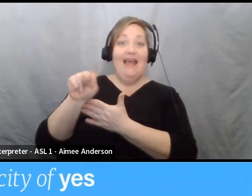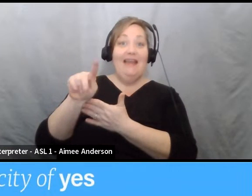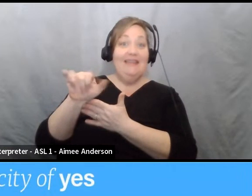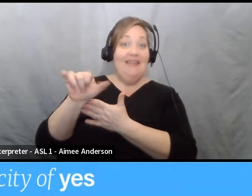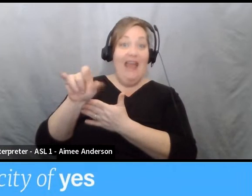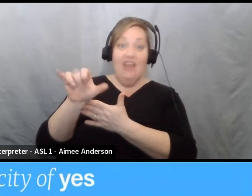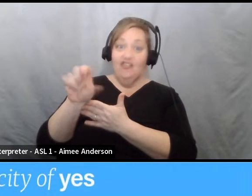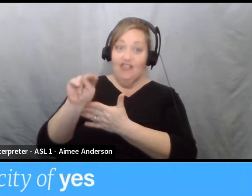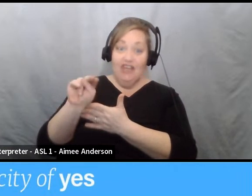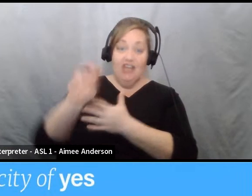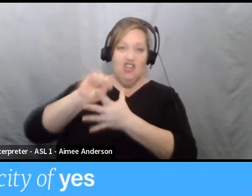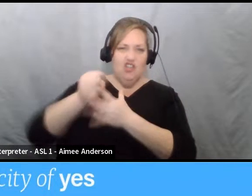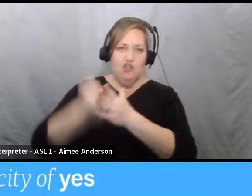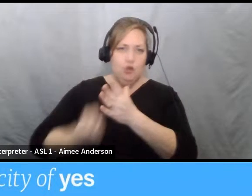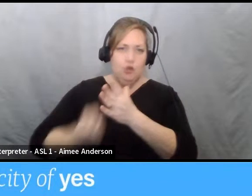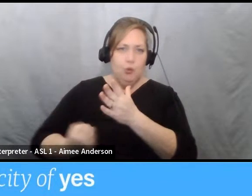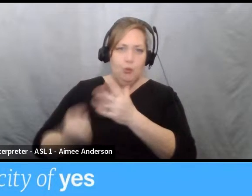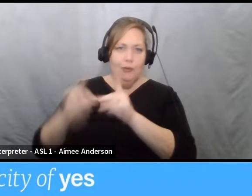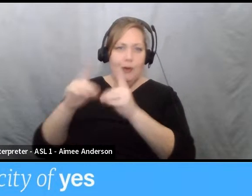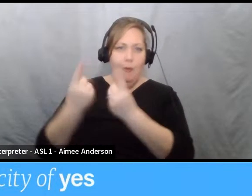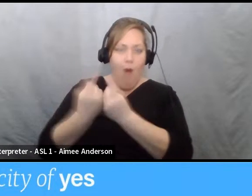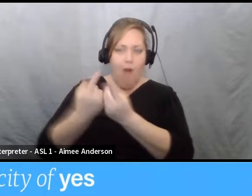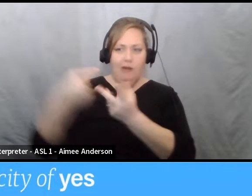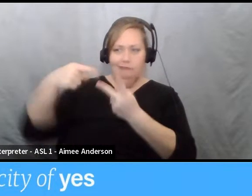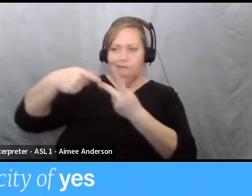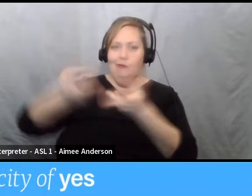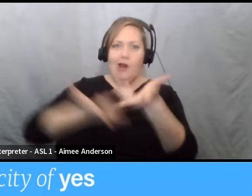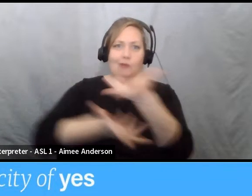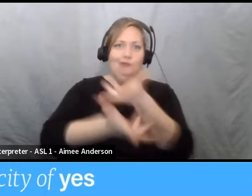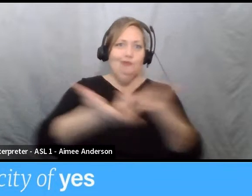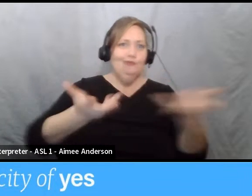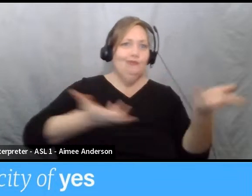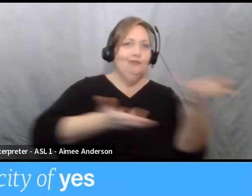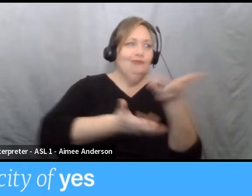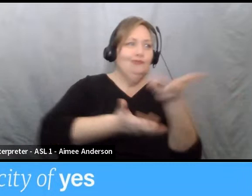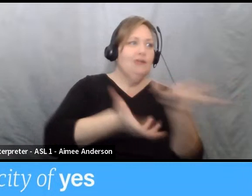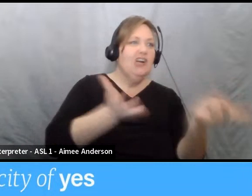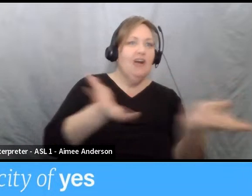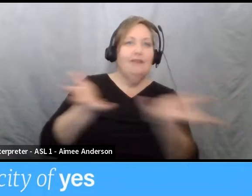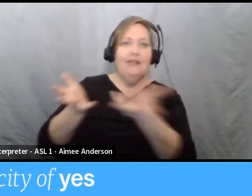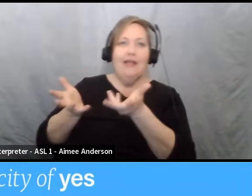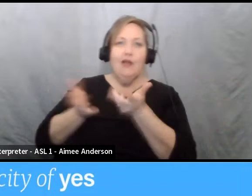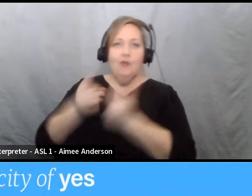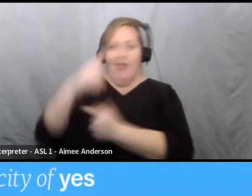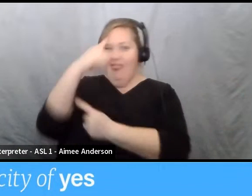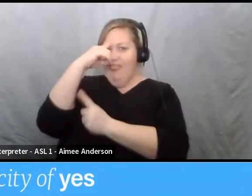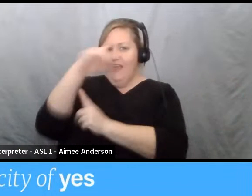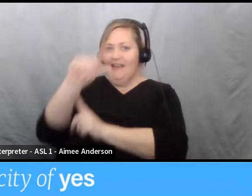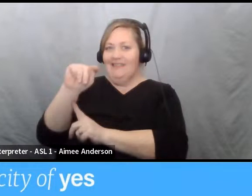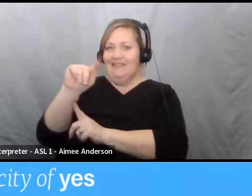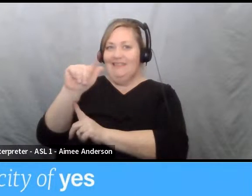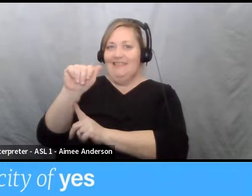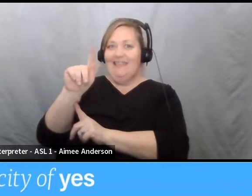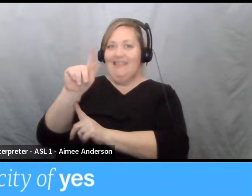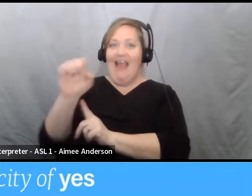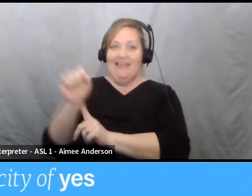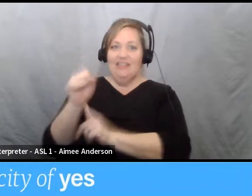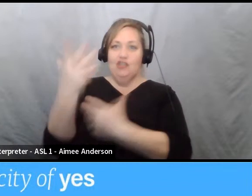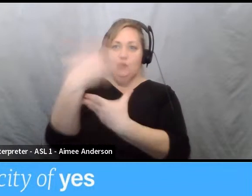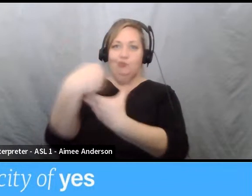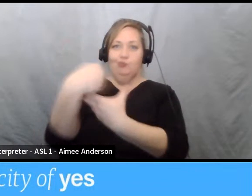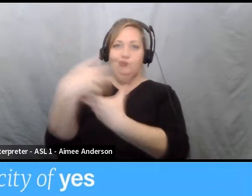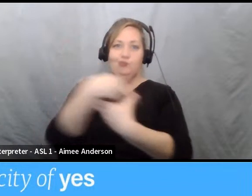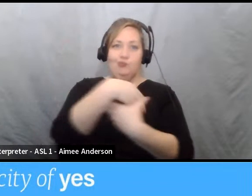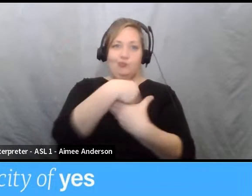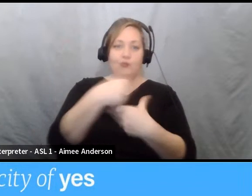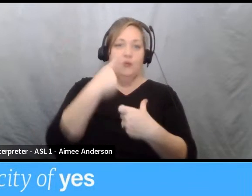well. And we're having conversations with, think tanks that work on these types of issues in order to do what we can in these zoning